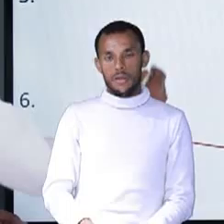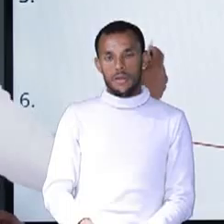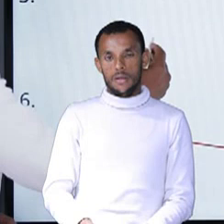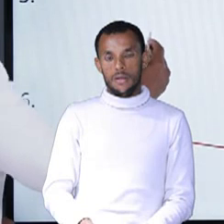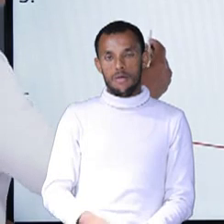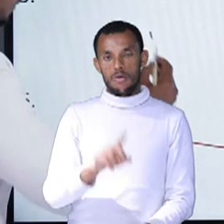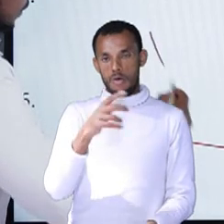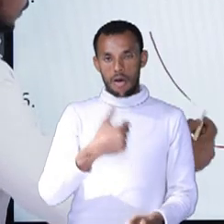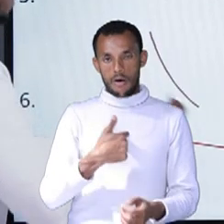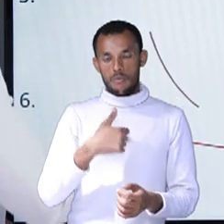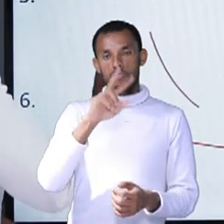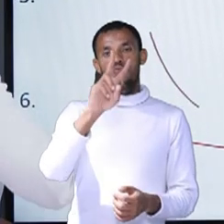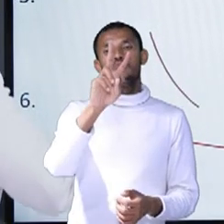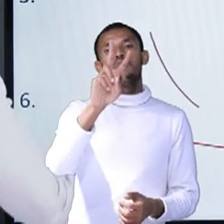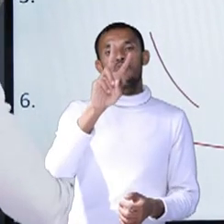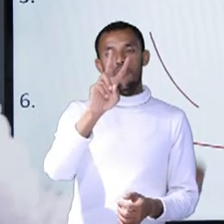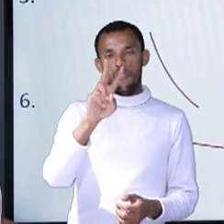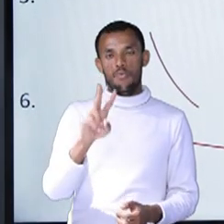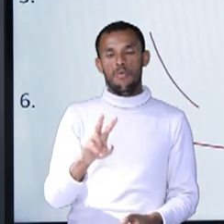this you have two functions